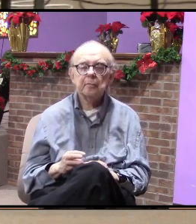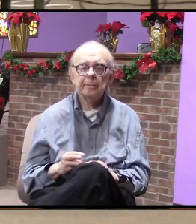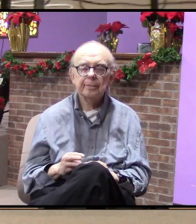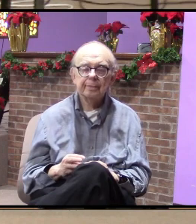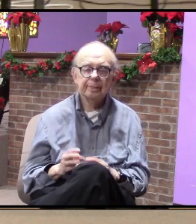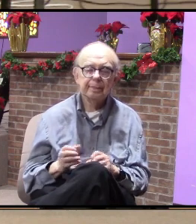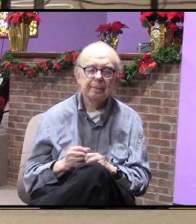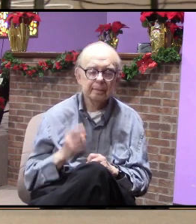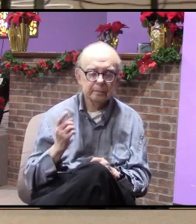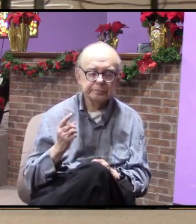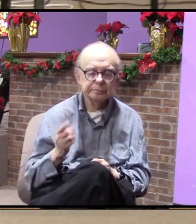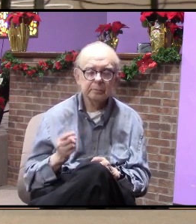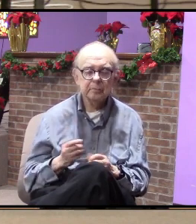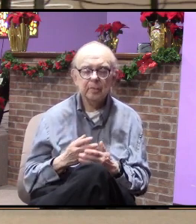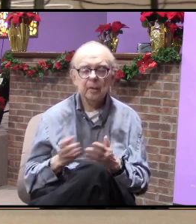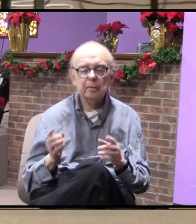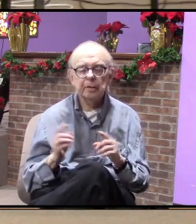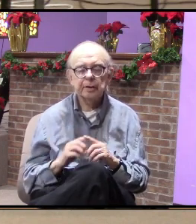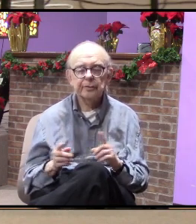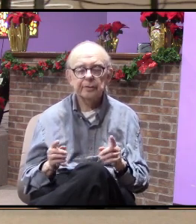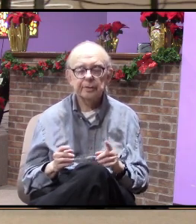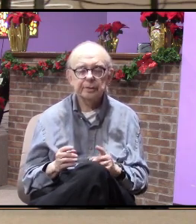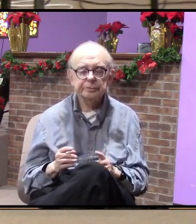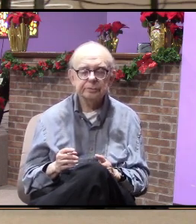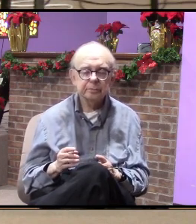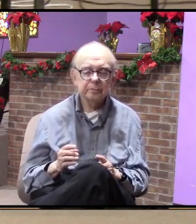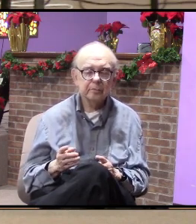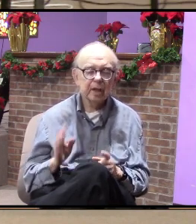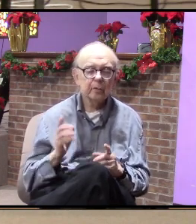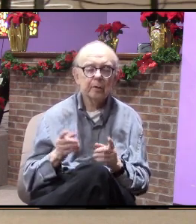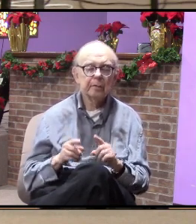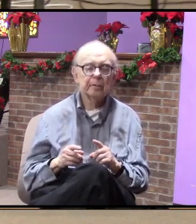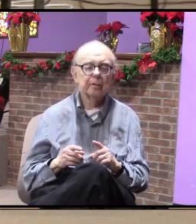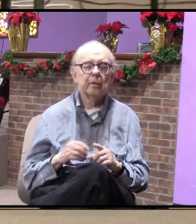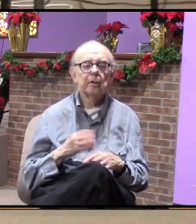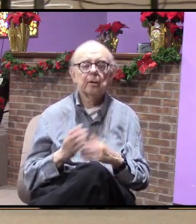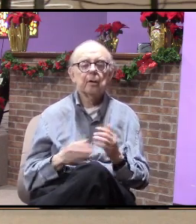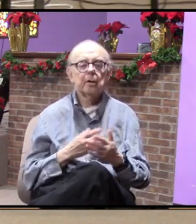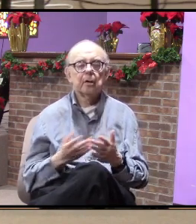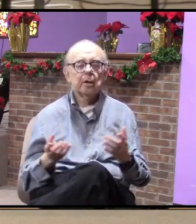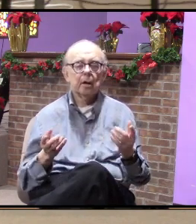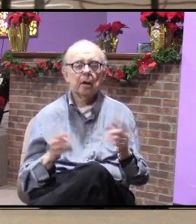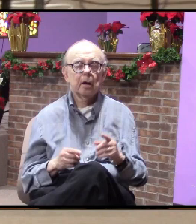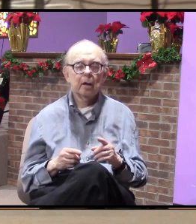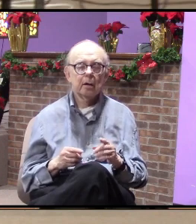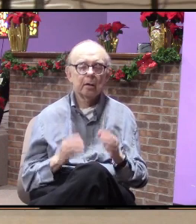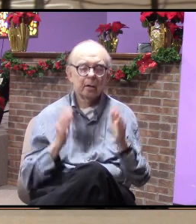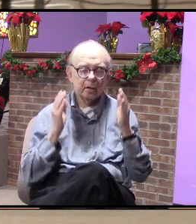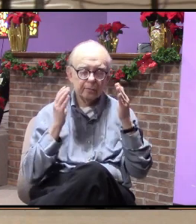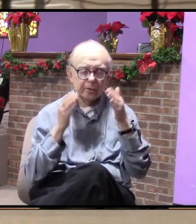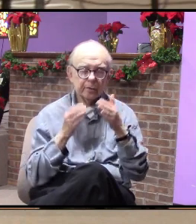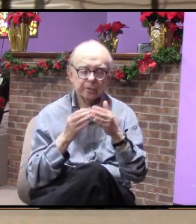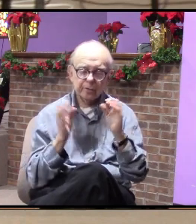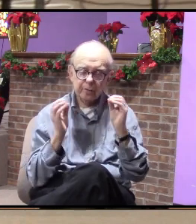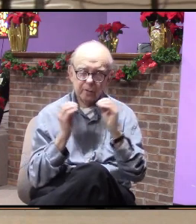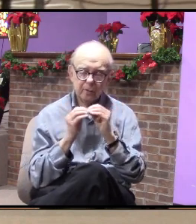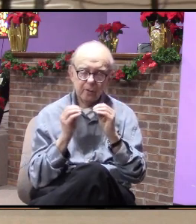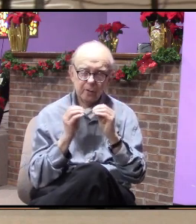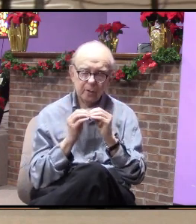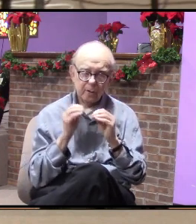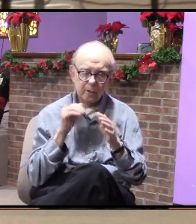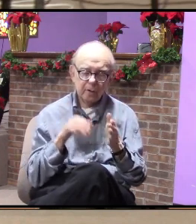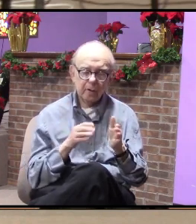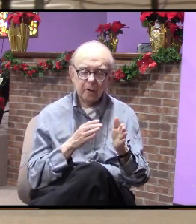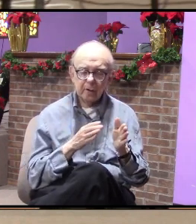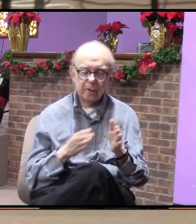He's got us thinking about something else that's going to happen. And the next thing that happens, our focus is no longer in the order